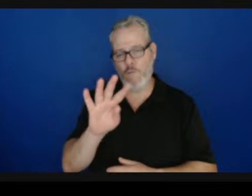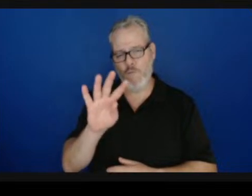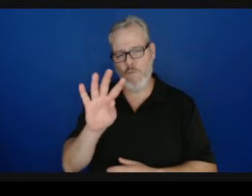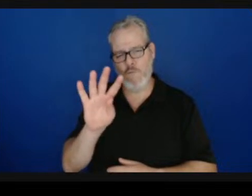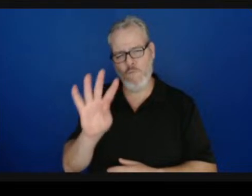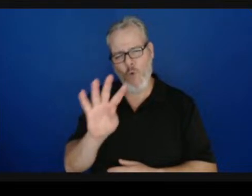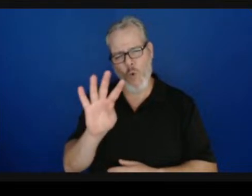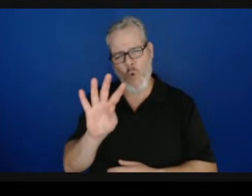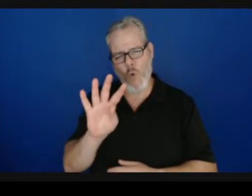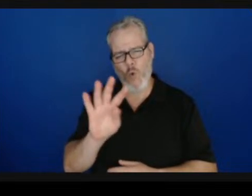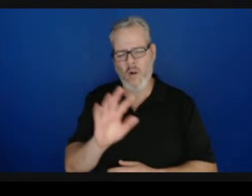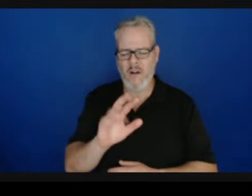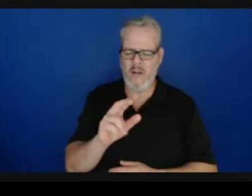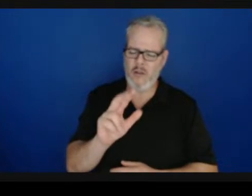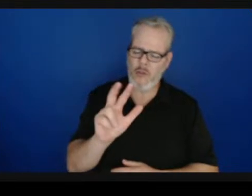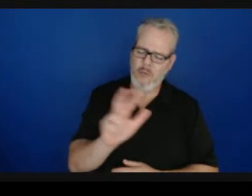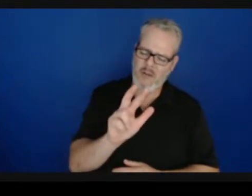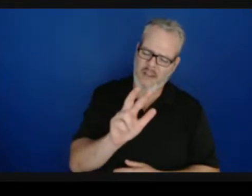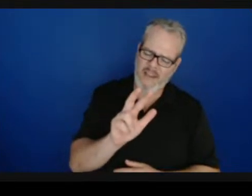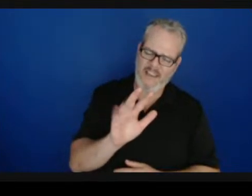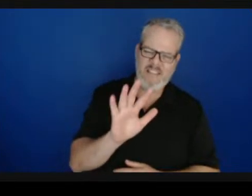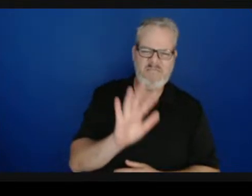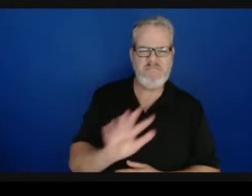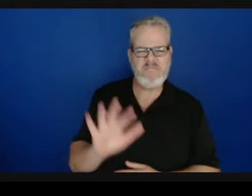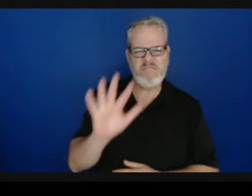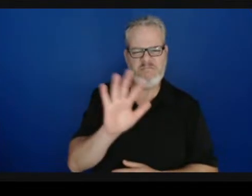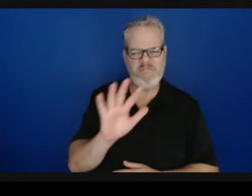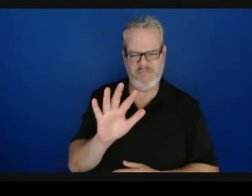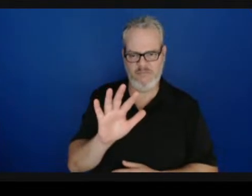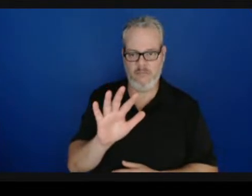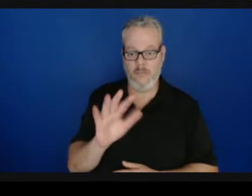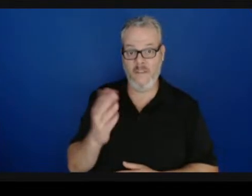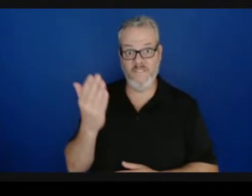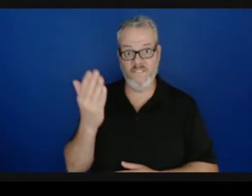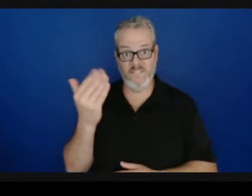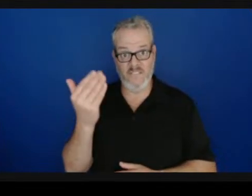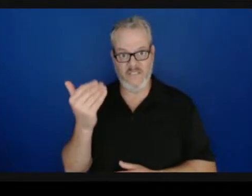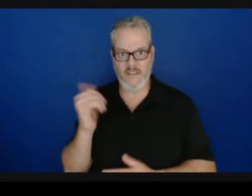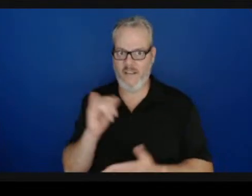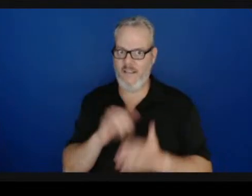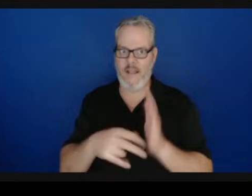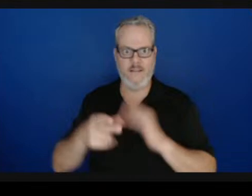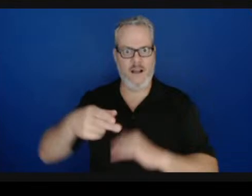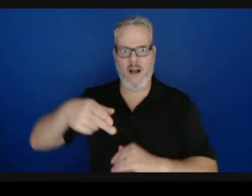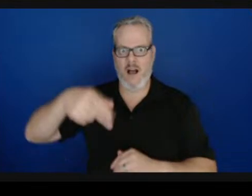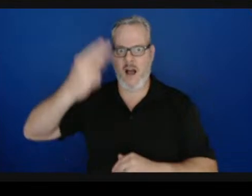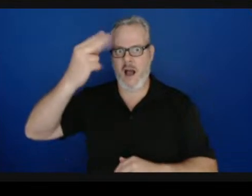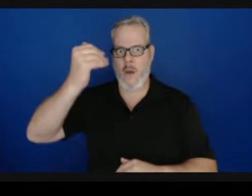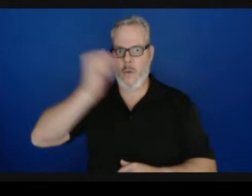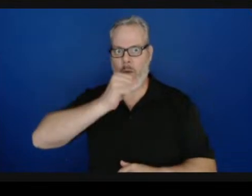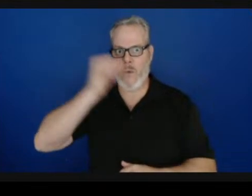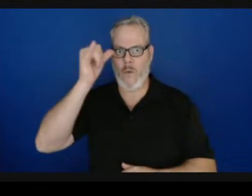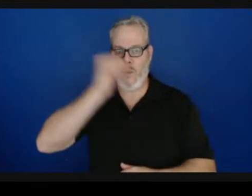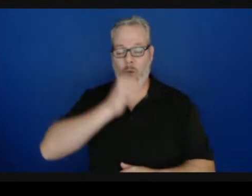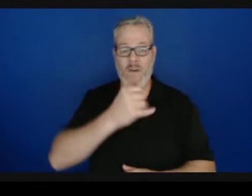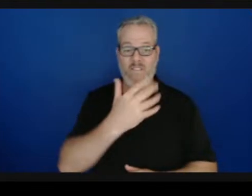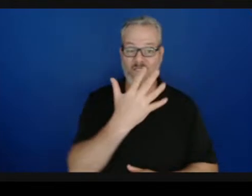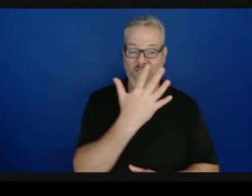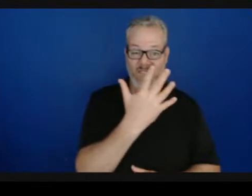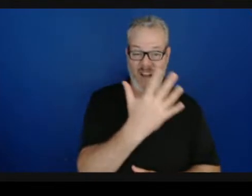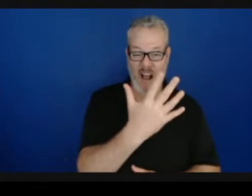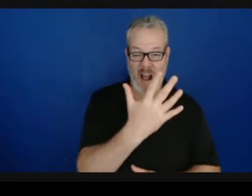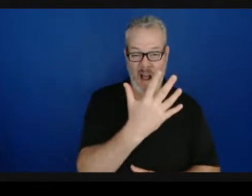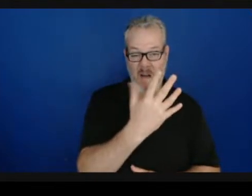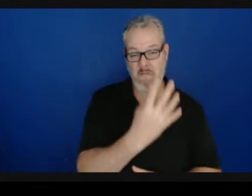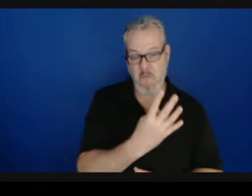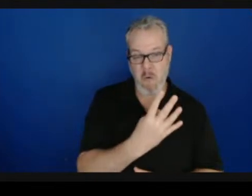3 to 5, somewhere like that. So 15 is on a higher end if that's what's happening, and 5 to 4 would be